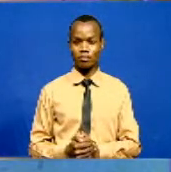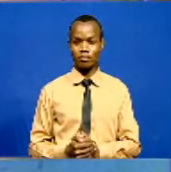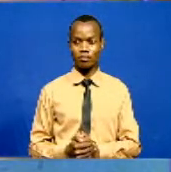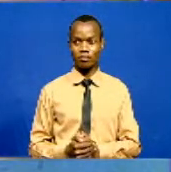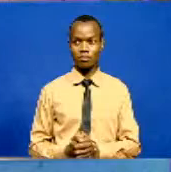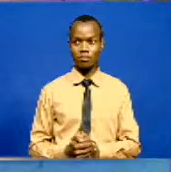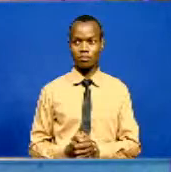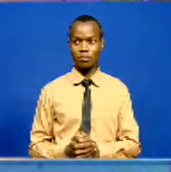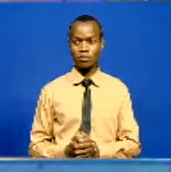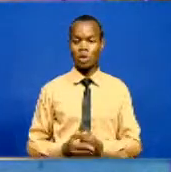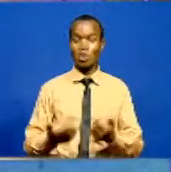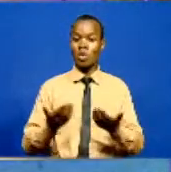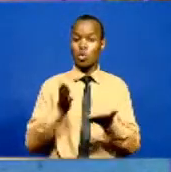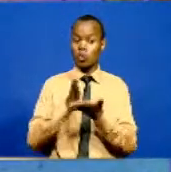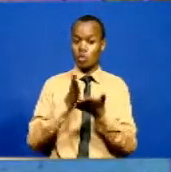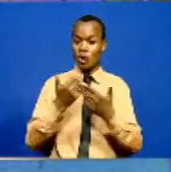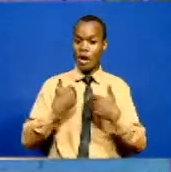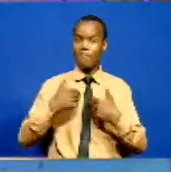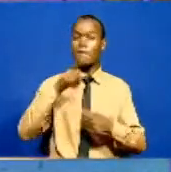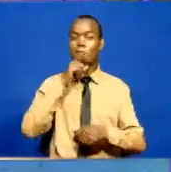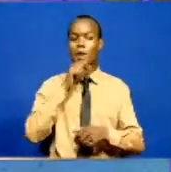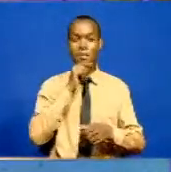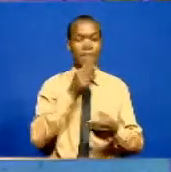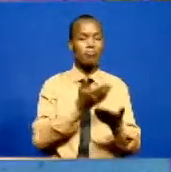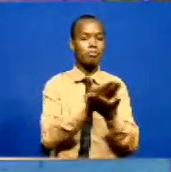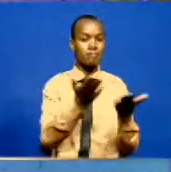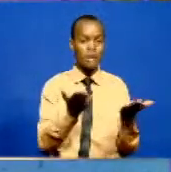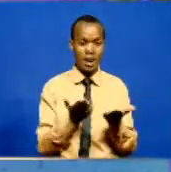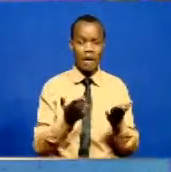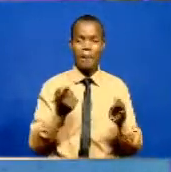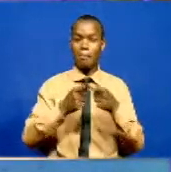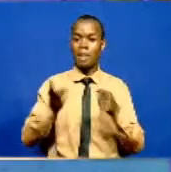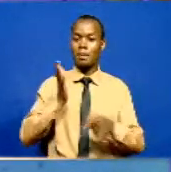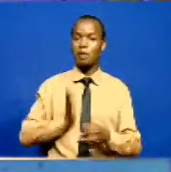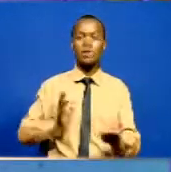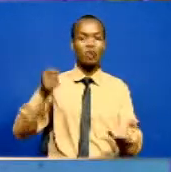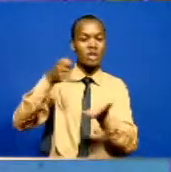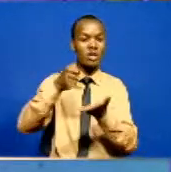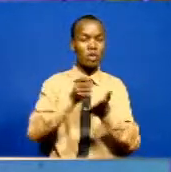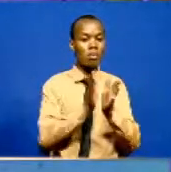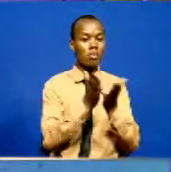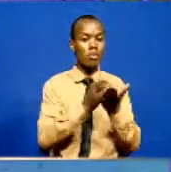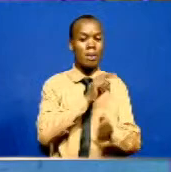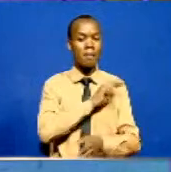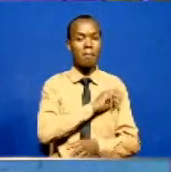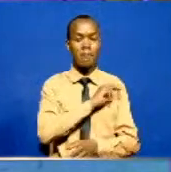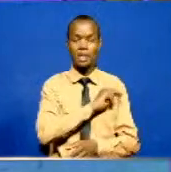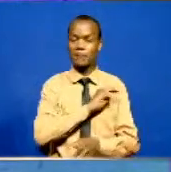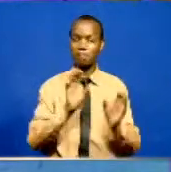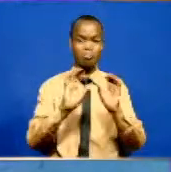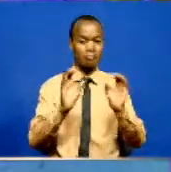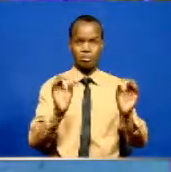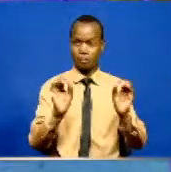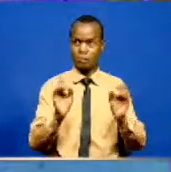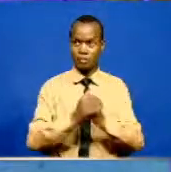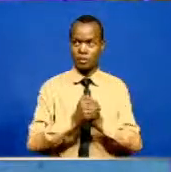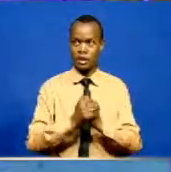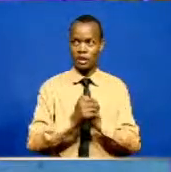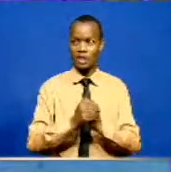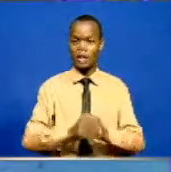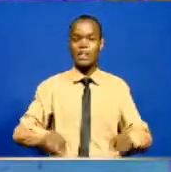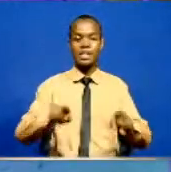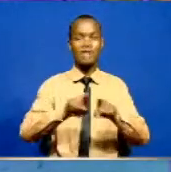Yes, there are men everywhere and the women, but no one has gone into that book that is known. Not anywhere, not in